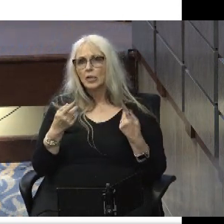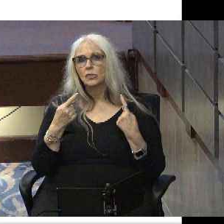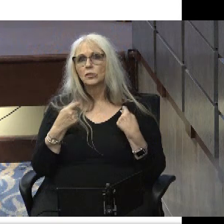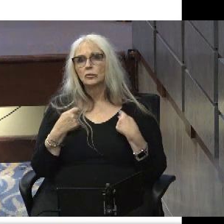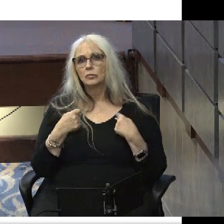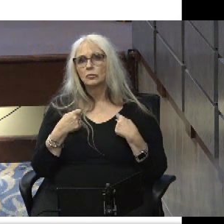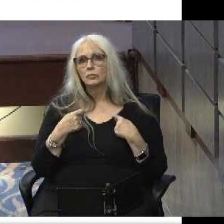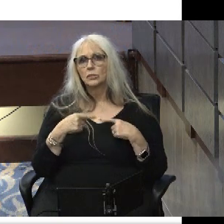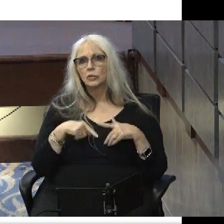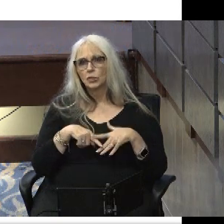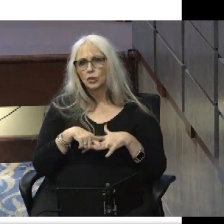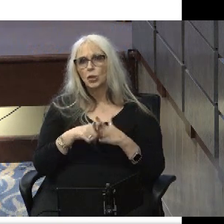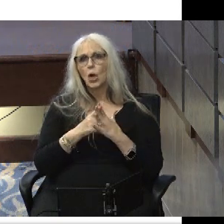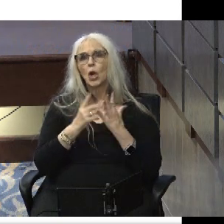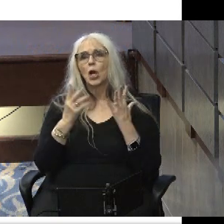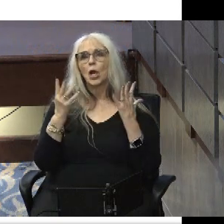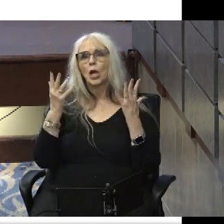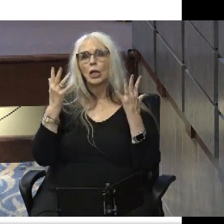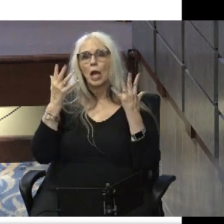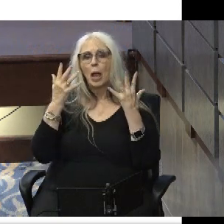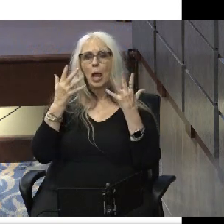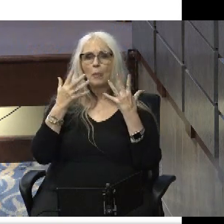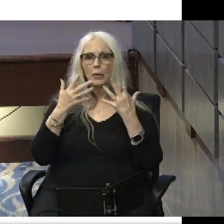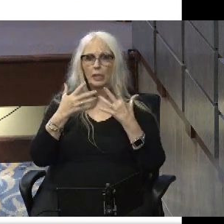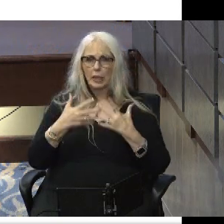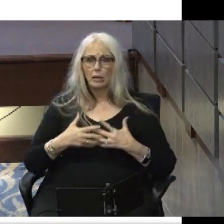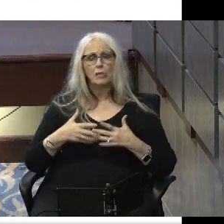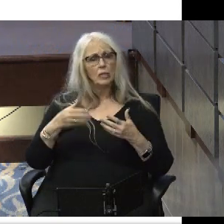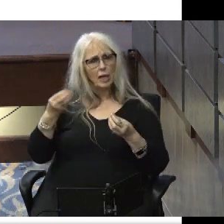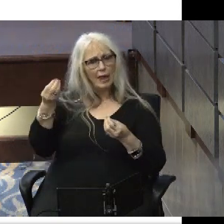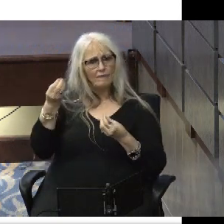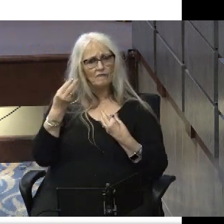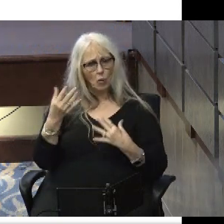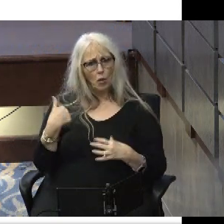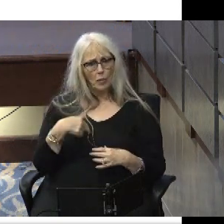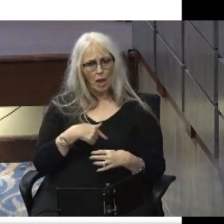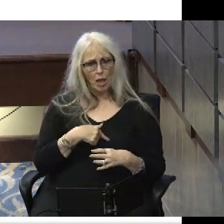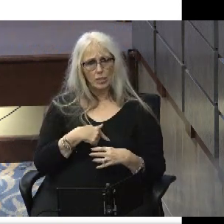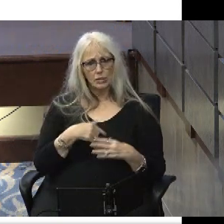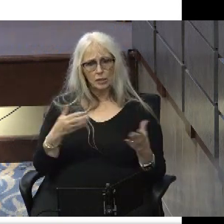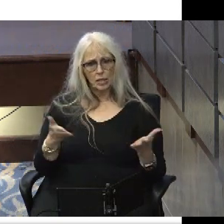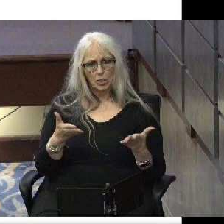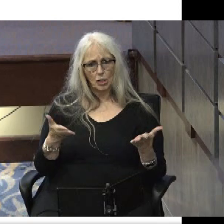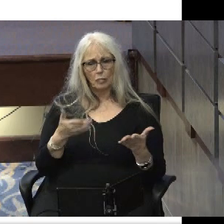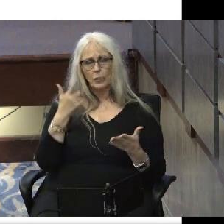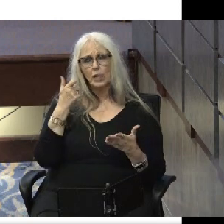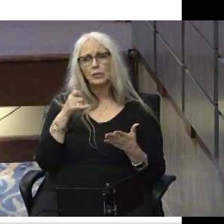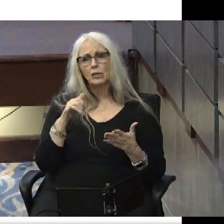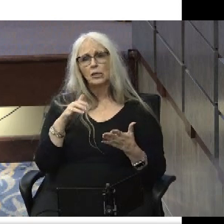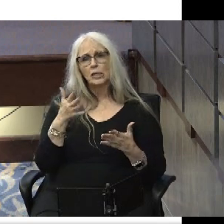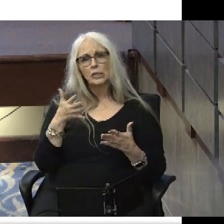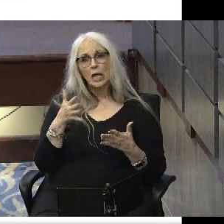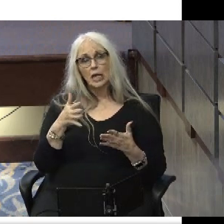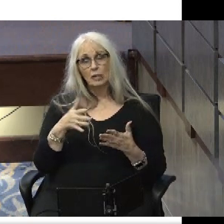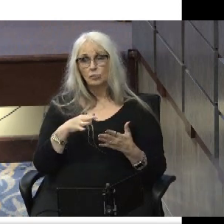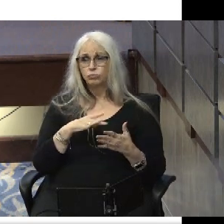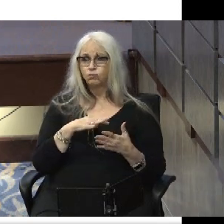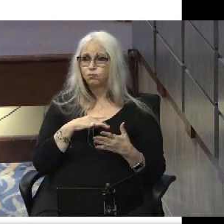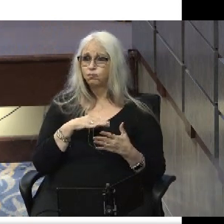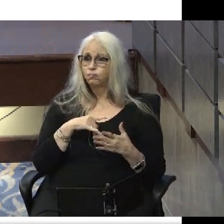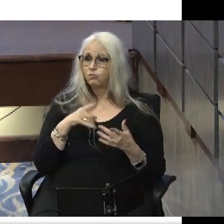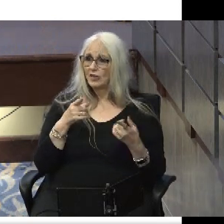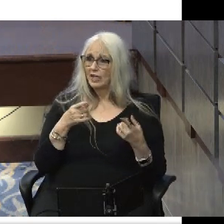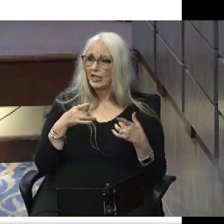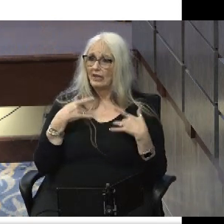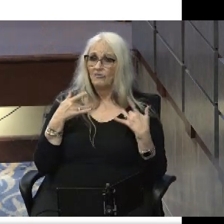being compromised, I mean, let council know, because again, this is sort of a hallmark event in the history of the city.